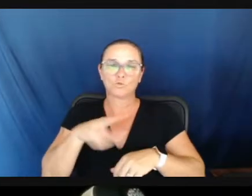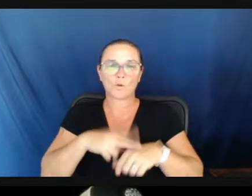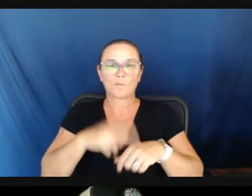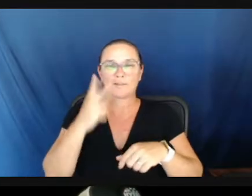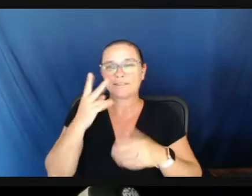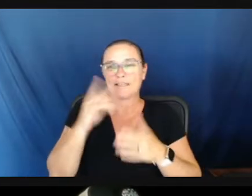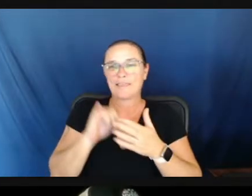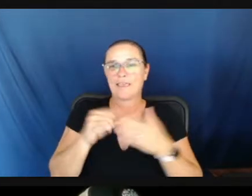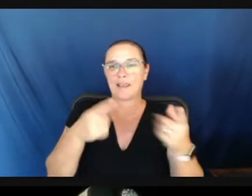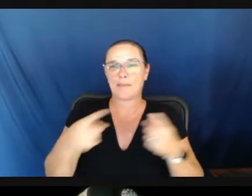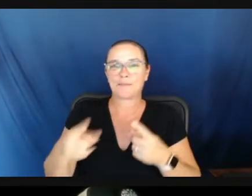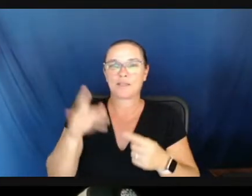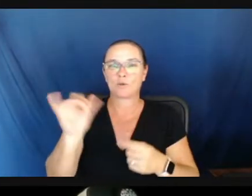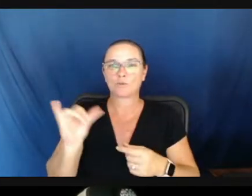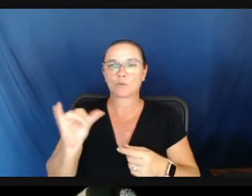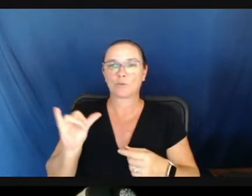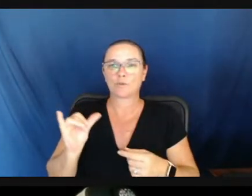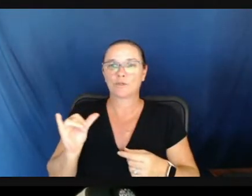there as well.